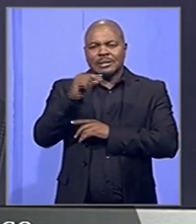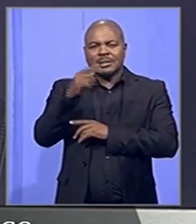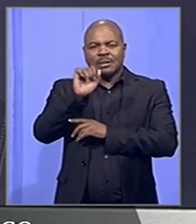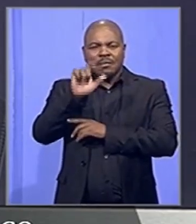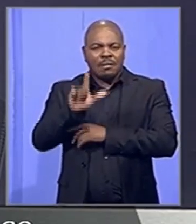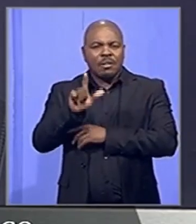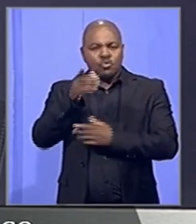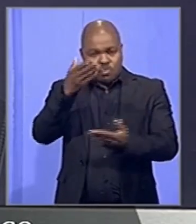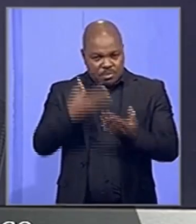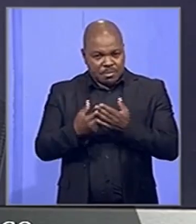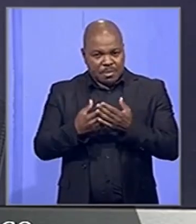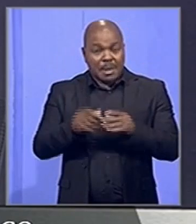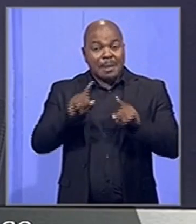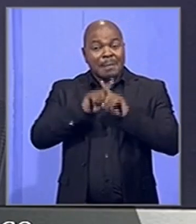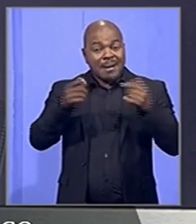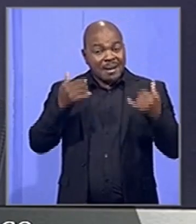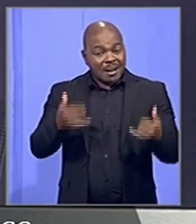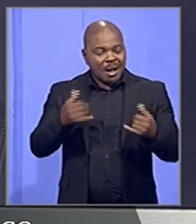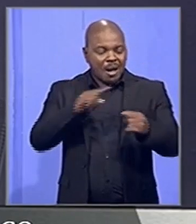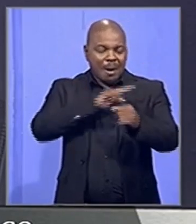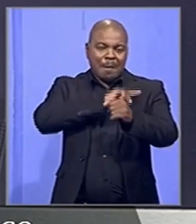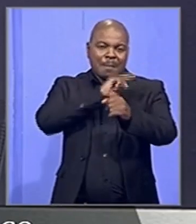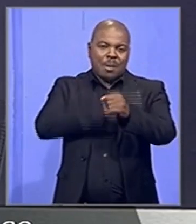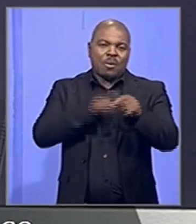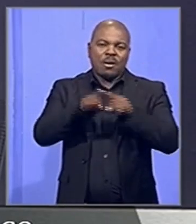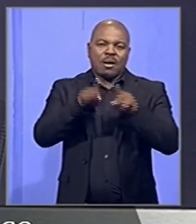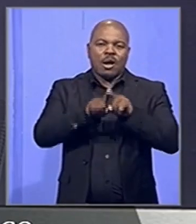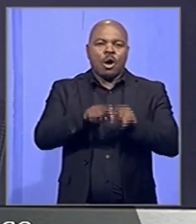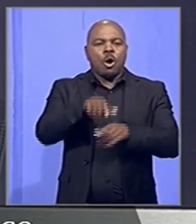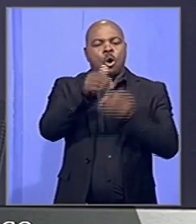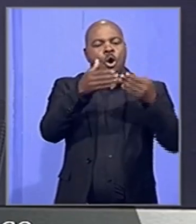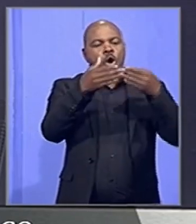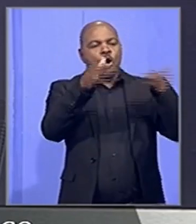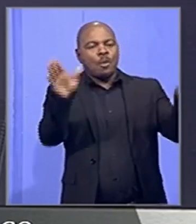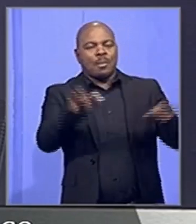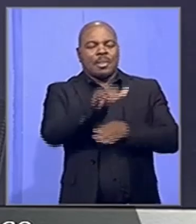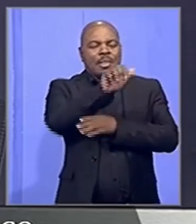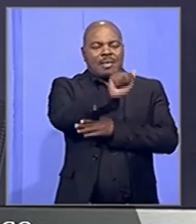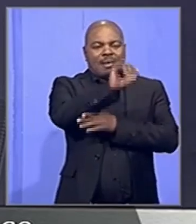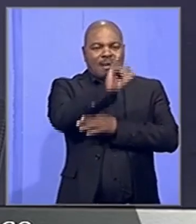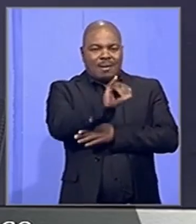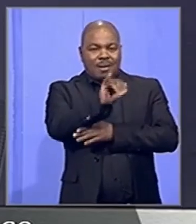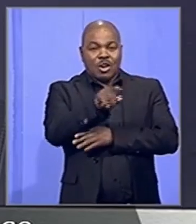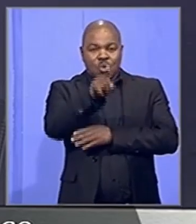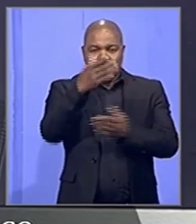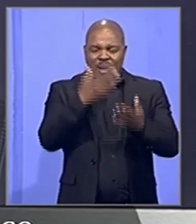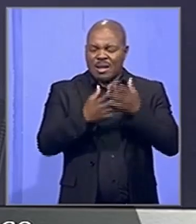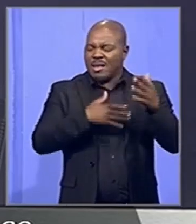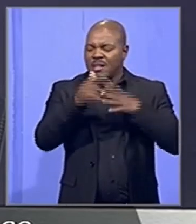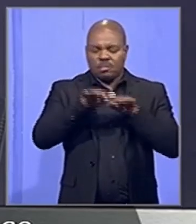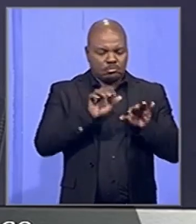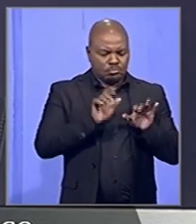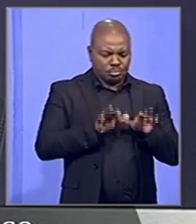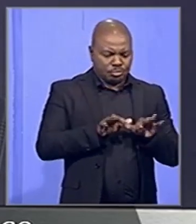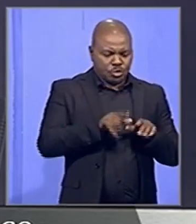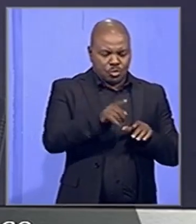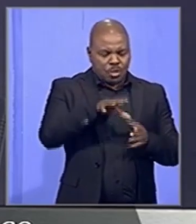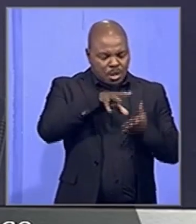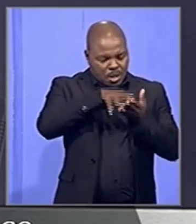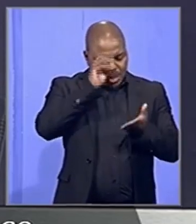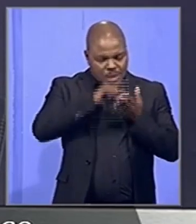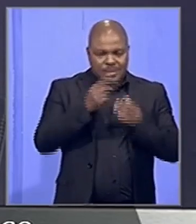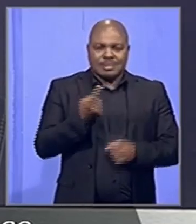but hona tjena le power ya ntwe ba bitsang open AI whereby you can punch anything and teach